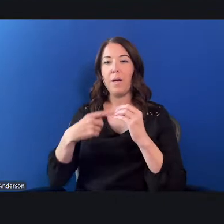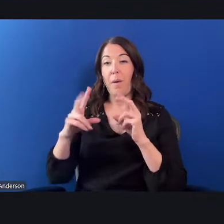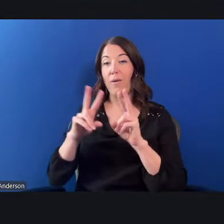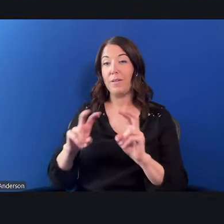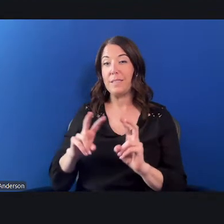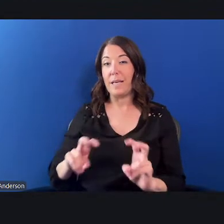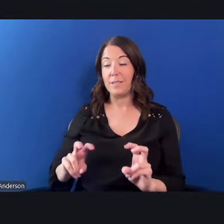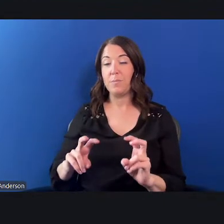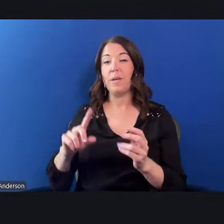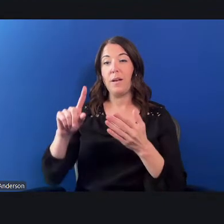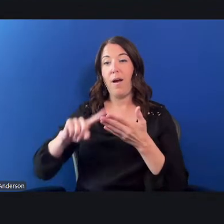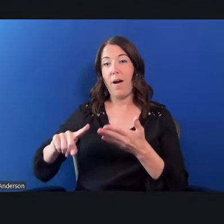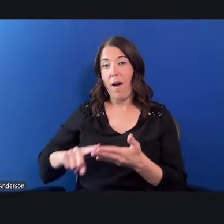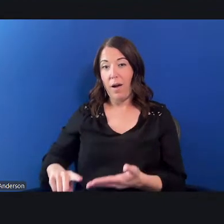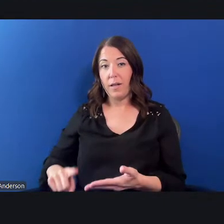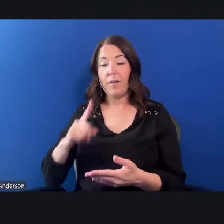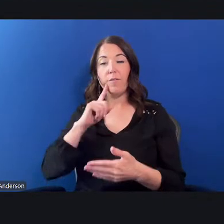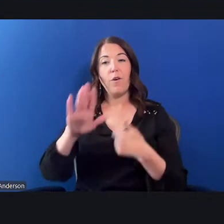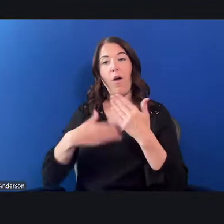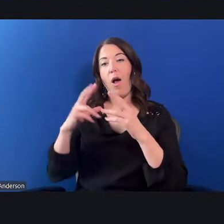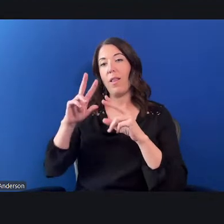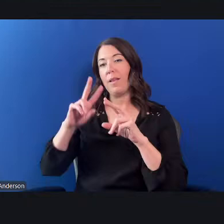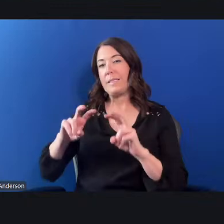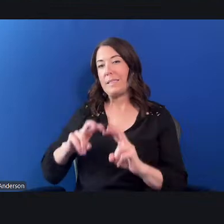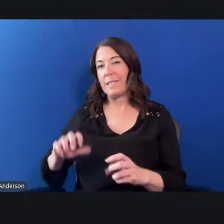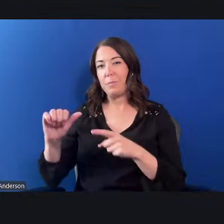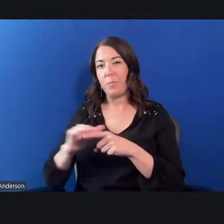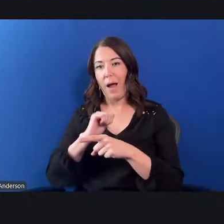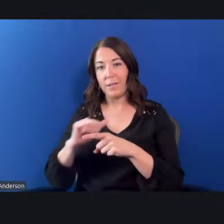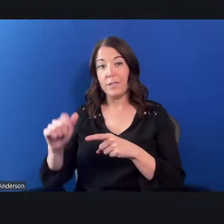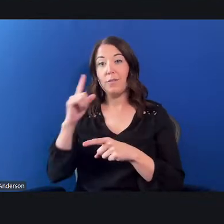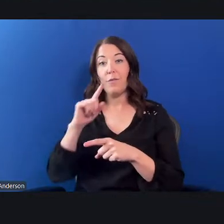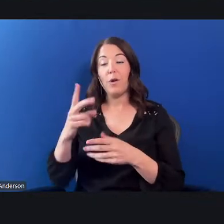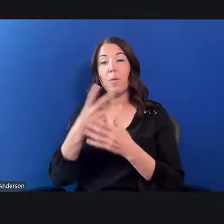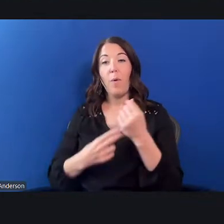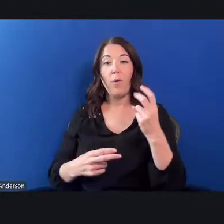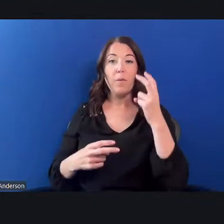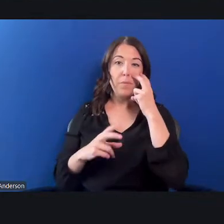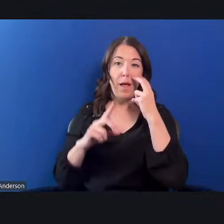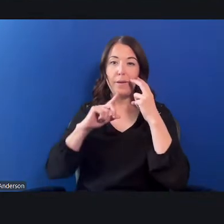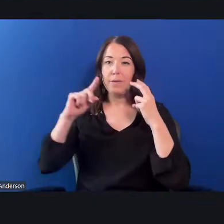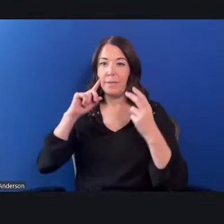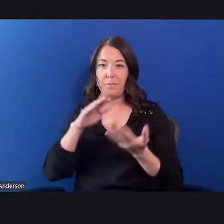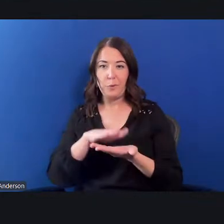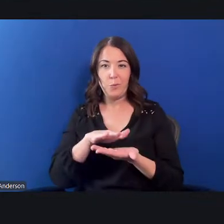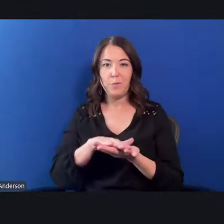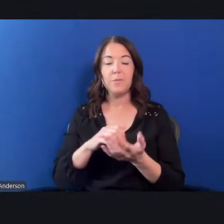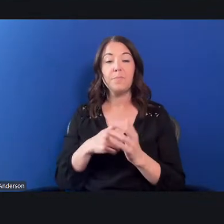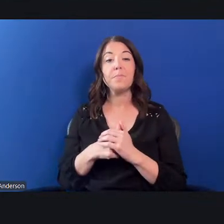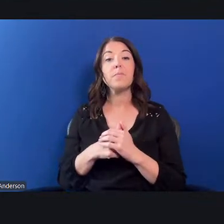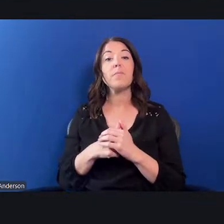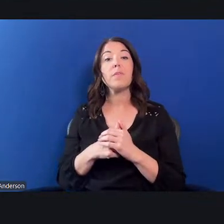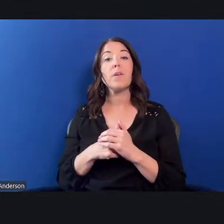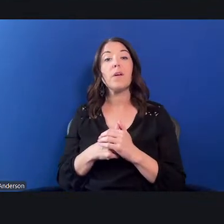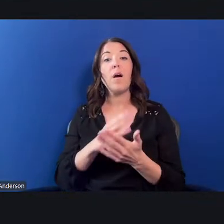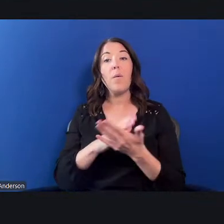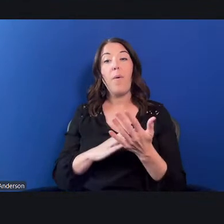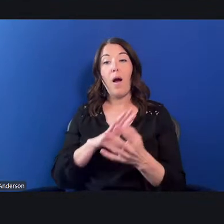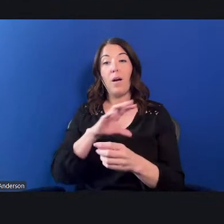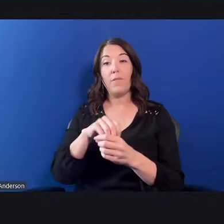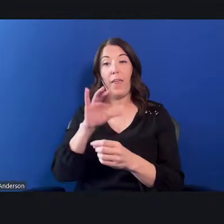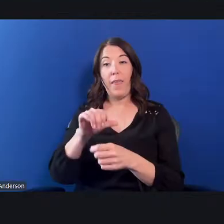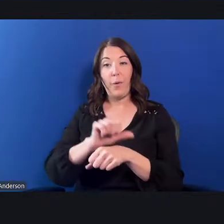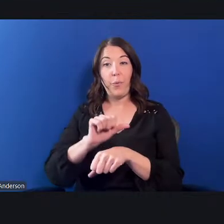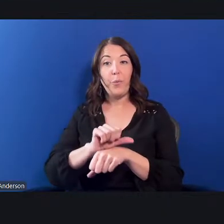our assessment practices, the Schools for the Deaf and the Schools for the Blind. Part of that work, which we've been